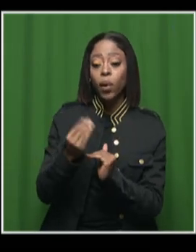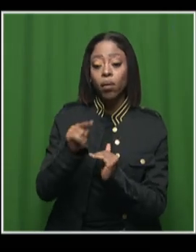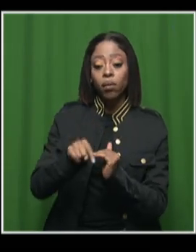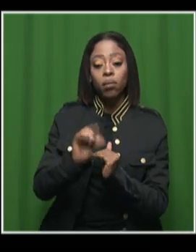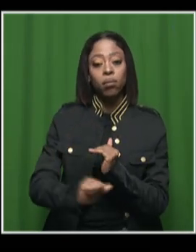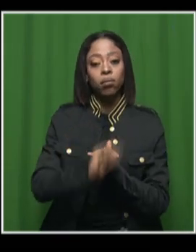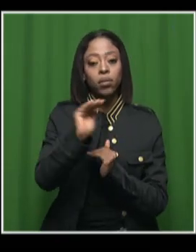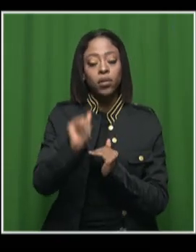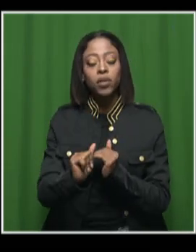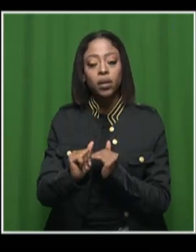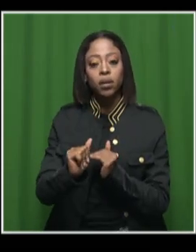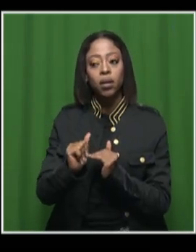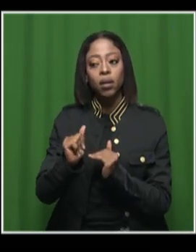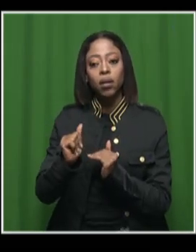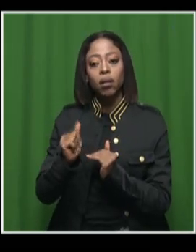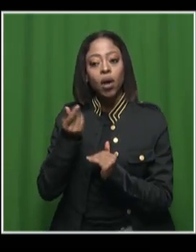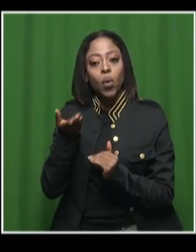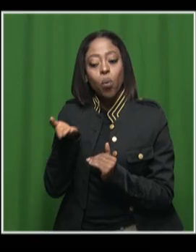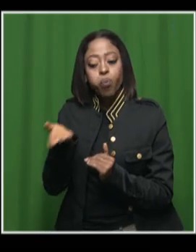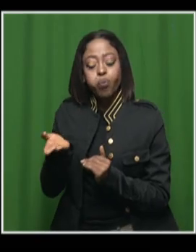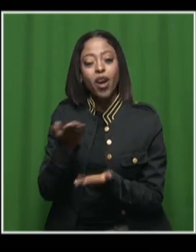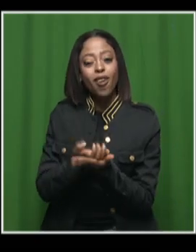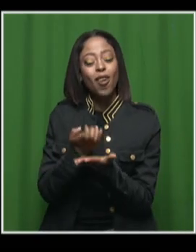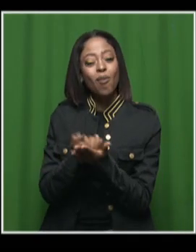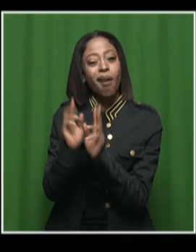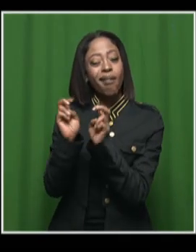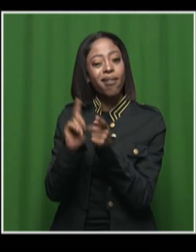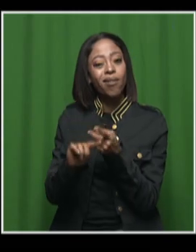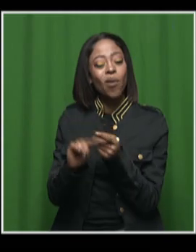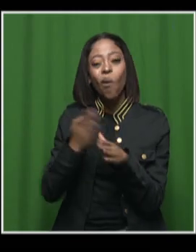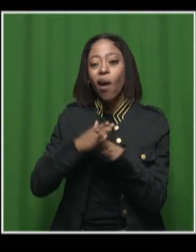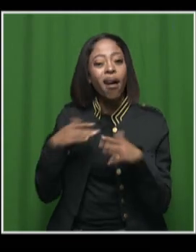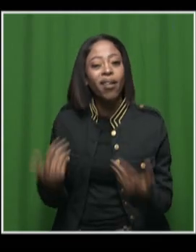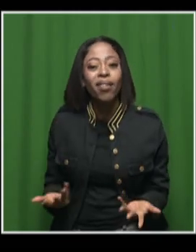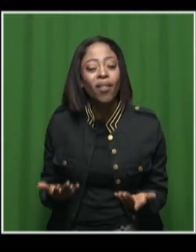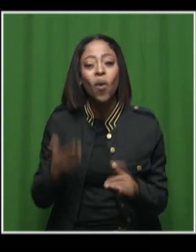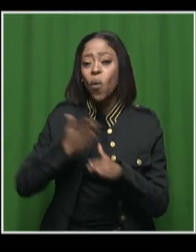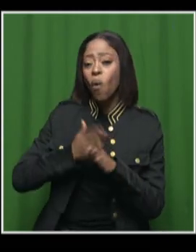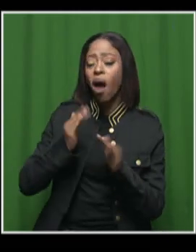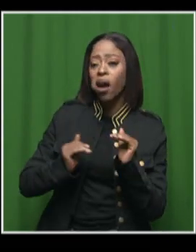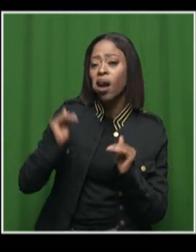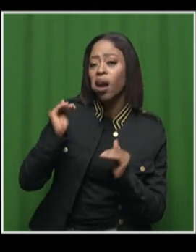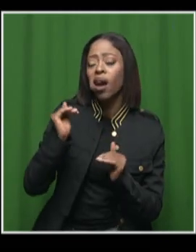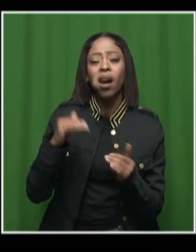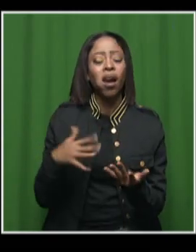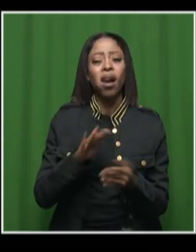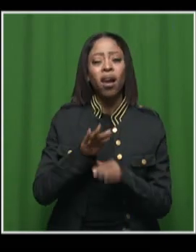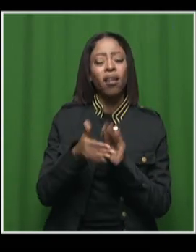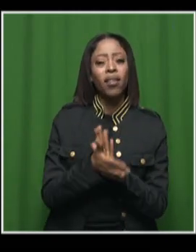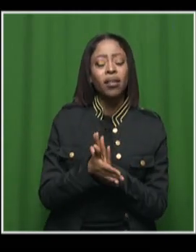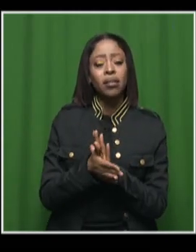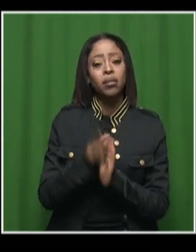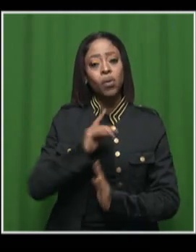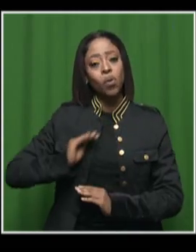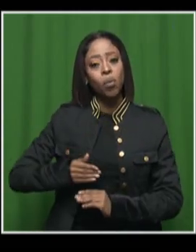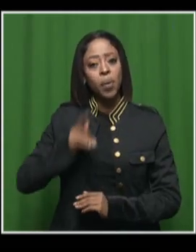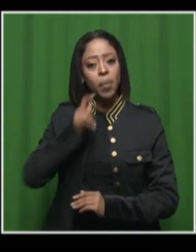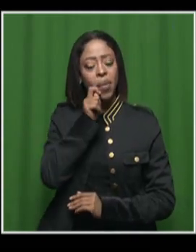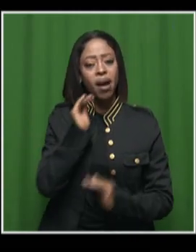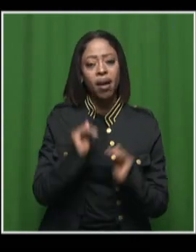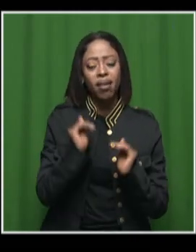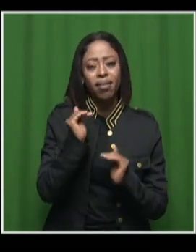faces, rooted in economic questions, unemployment, wealth inequality, income inequality, and so on, gender